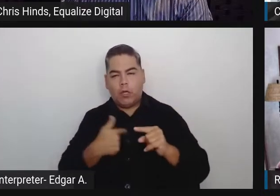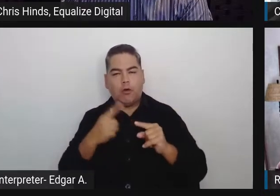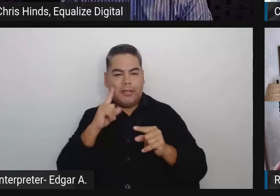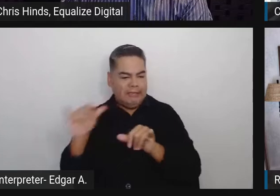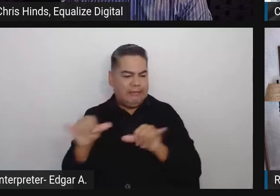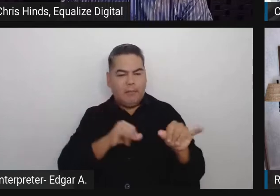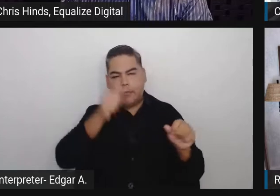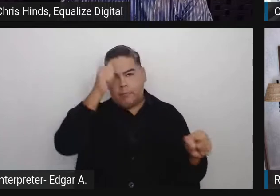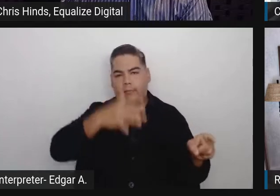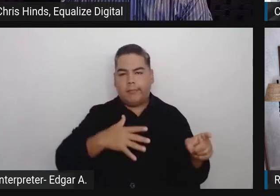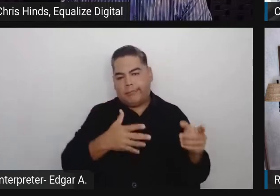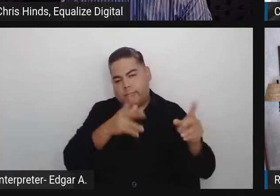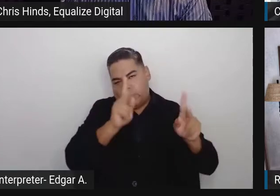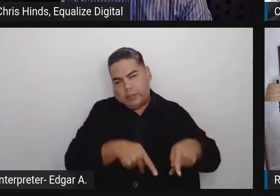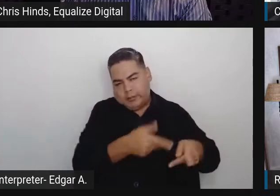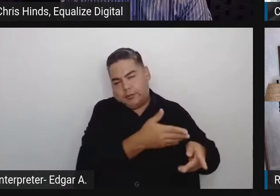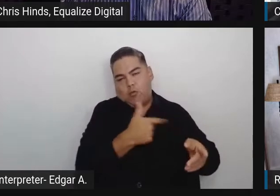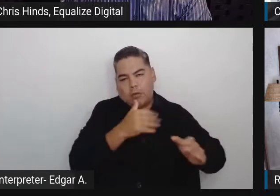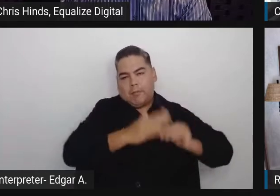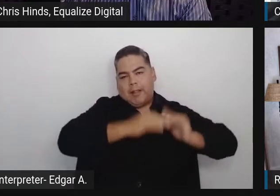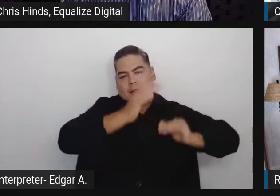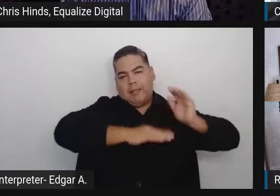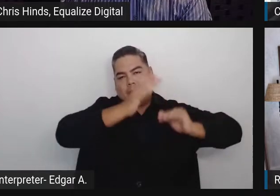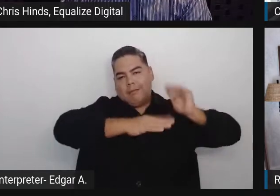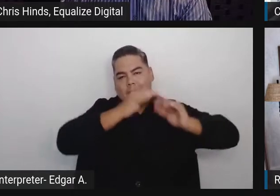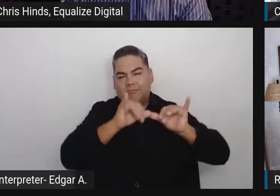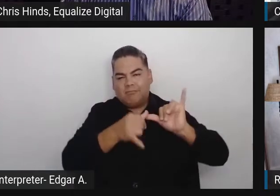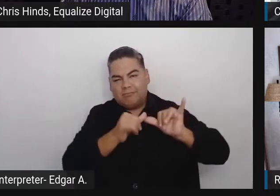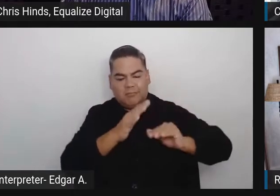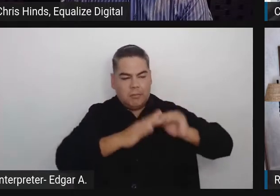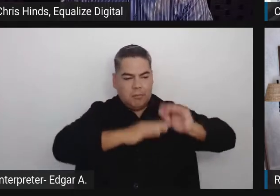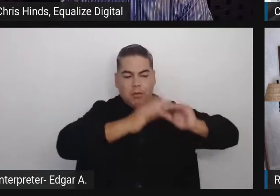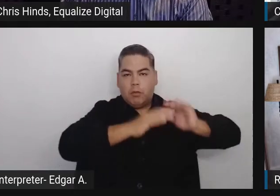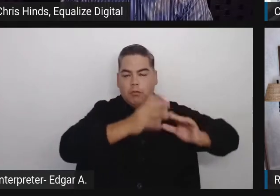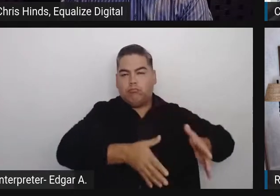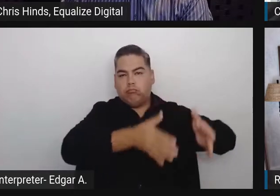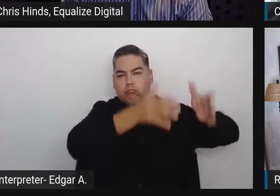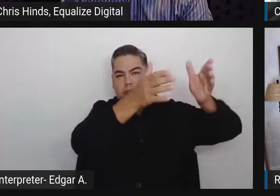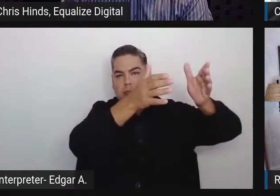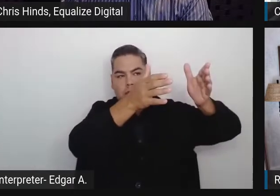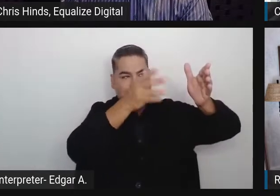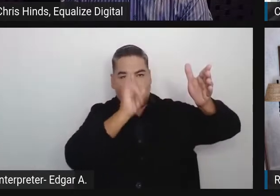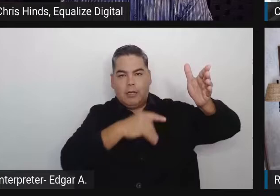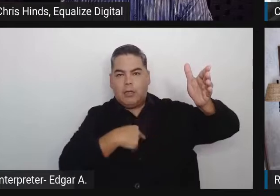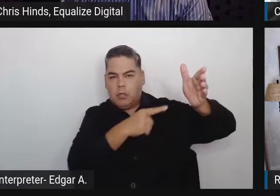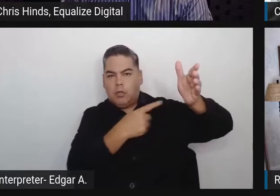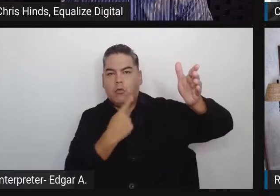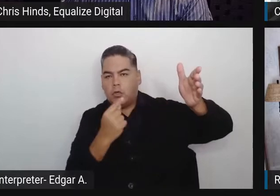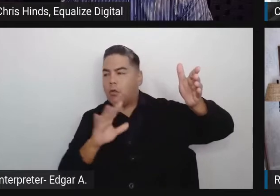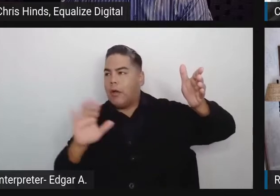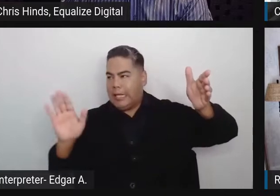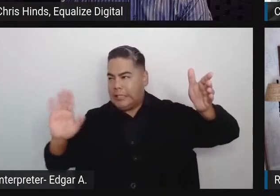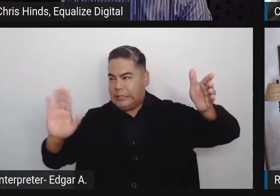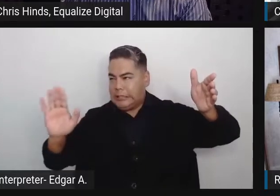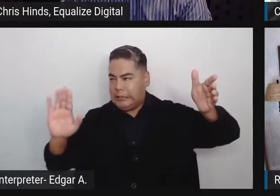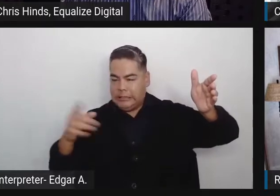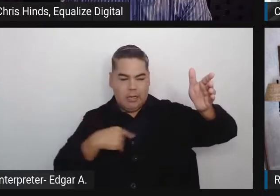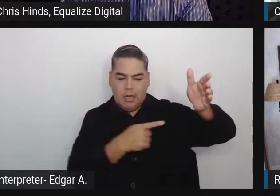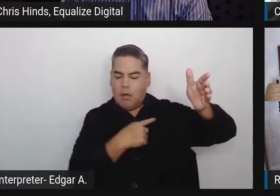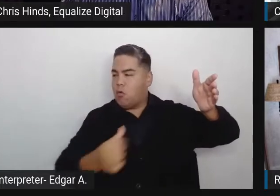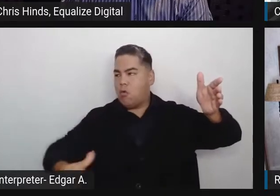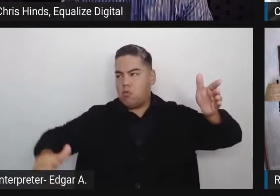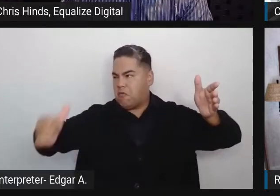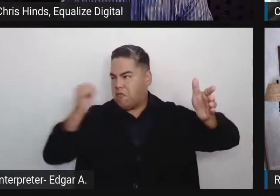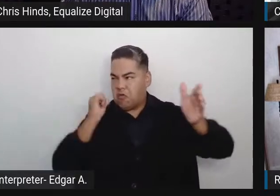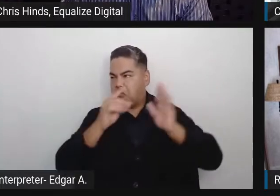of you know, analogy comes in. Like, obviously, you would expect an architect to refuse to design something